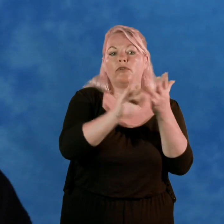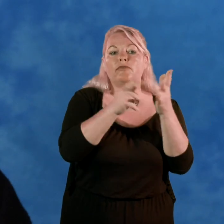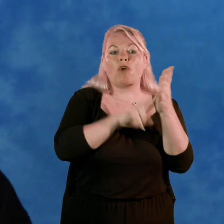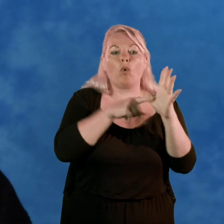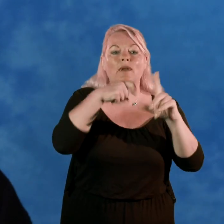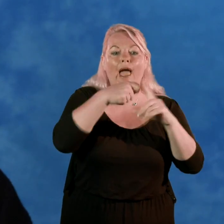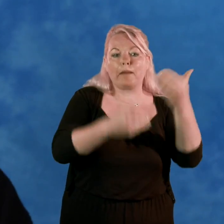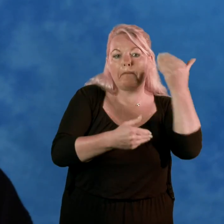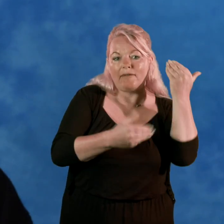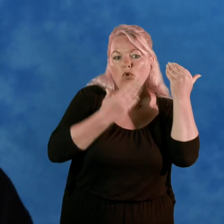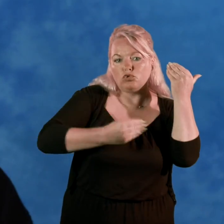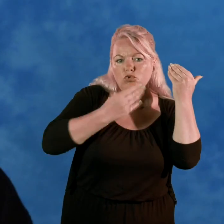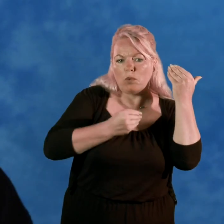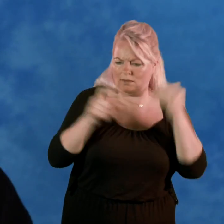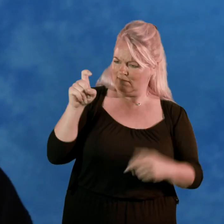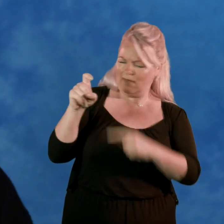aids I'd used.